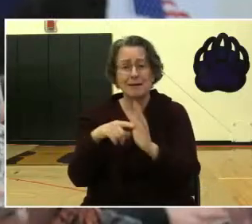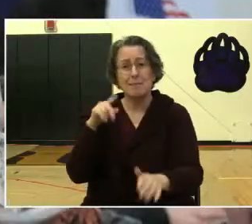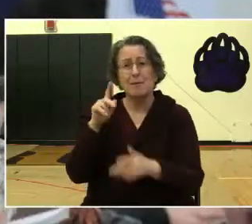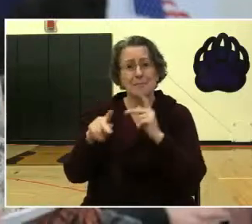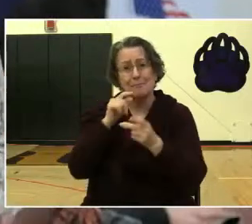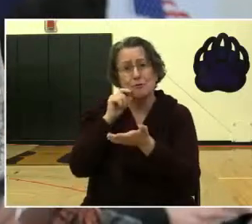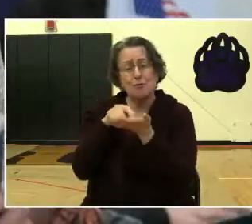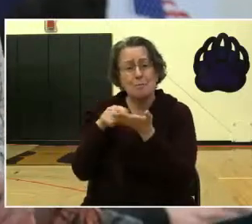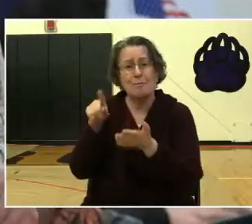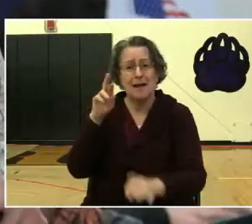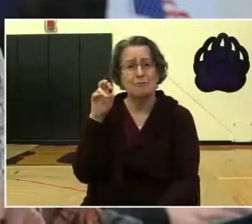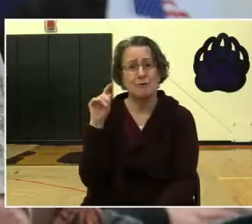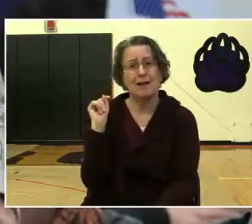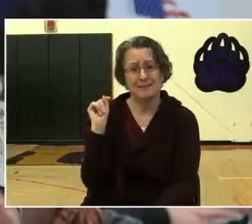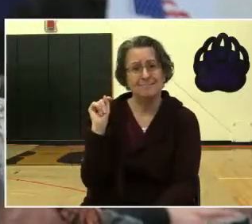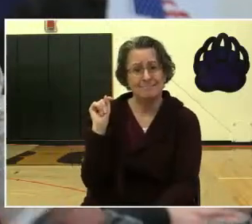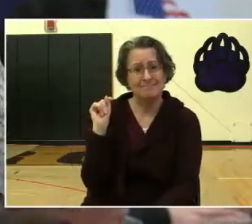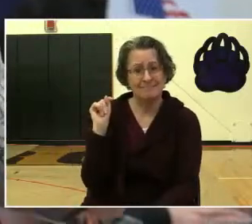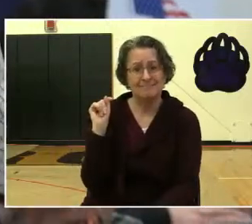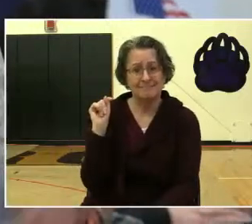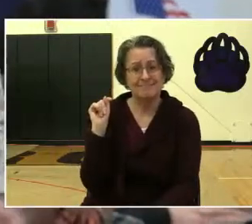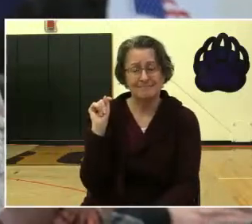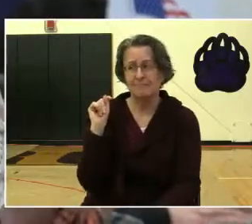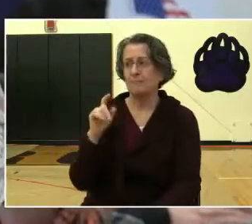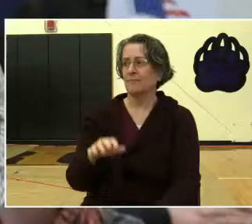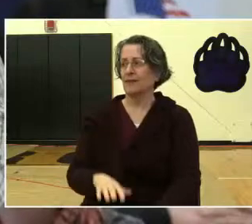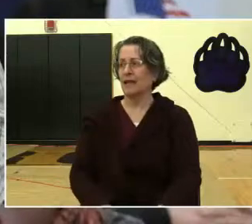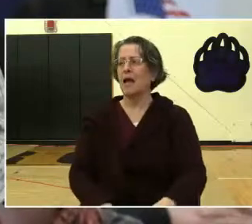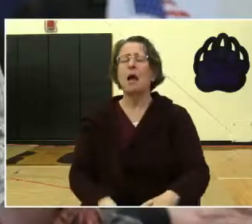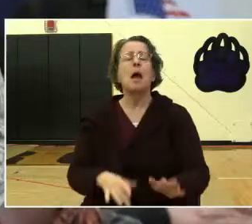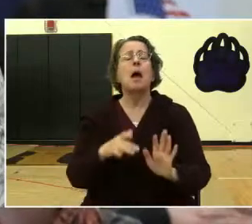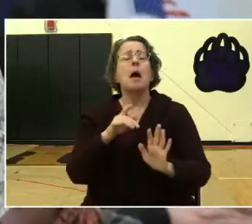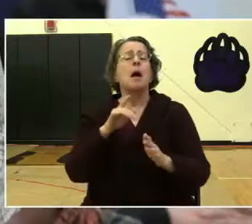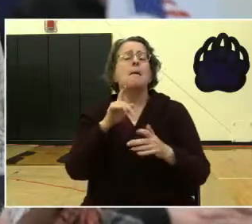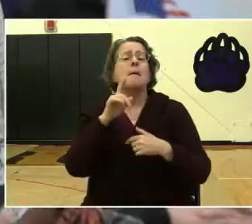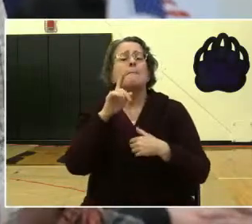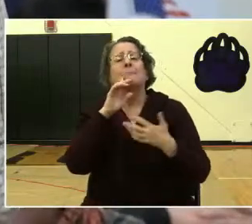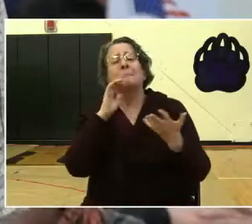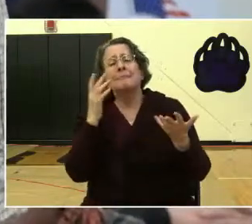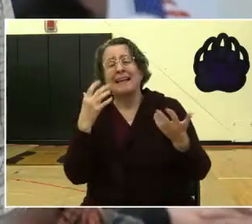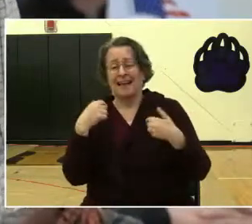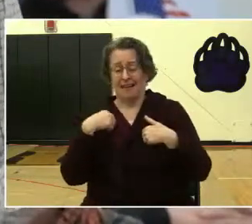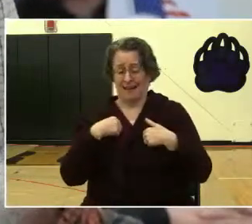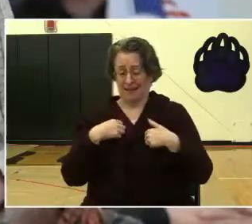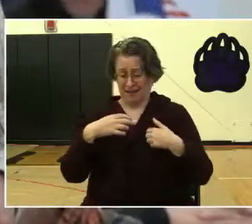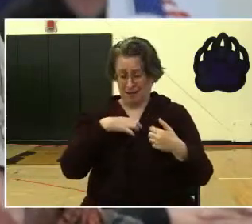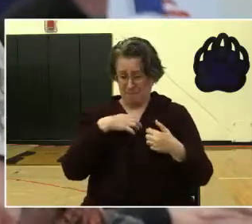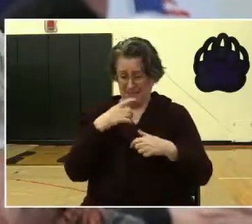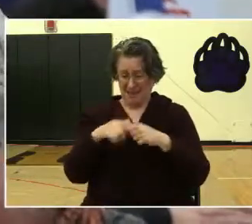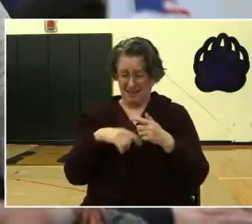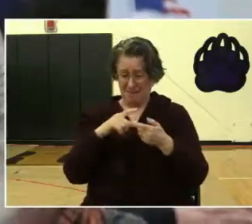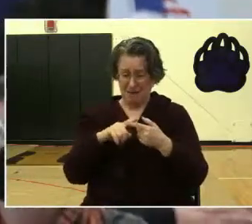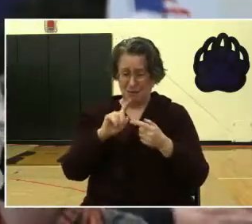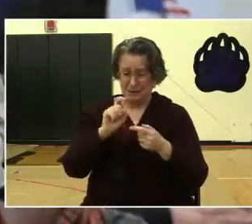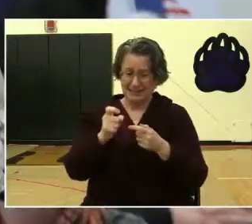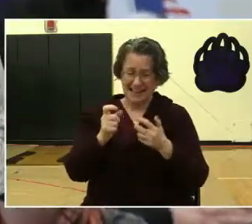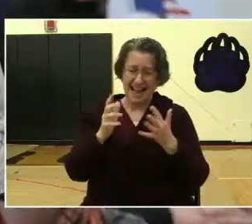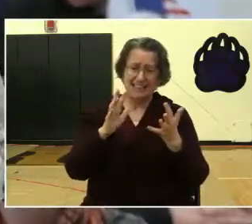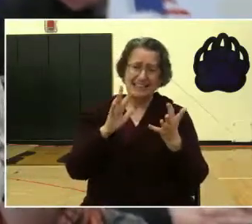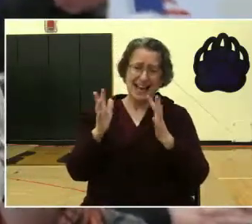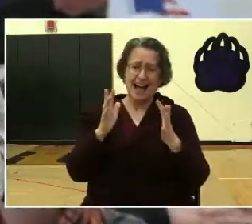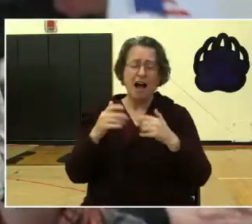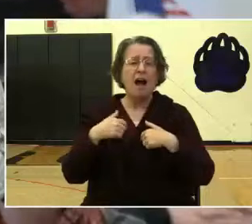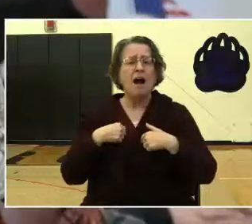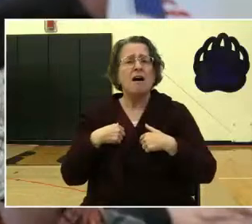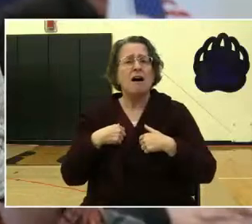when I uh sounds like I'm complaining about taxes well I mean I hope that you'll trust it really does come from a place of